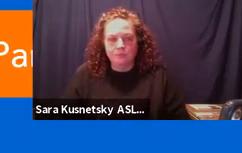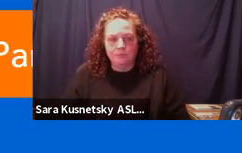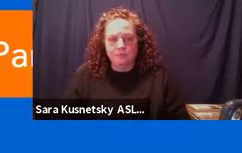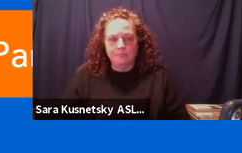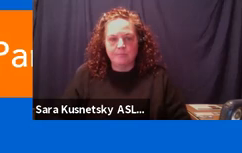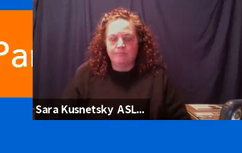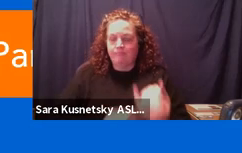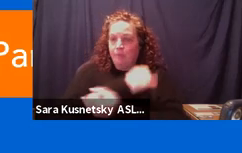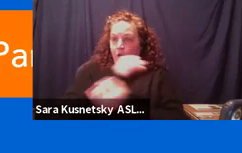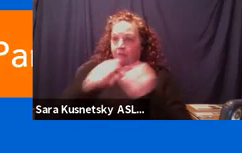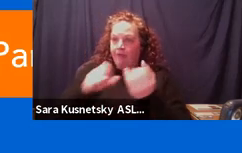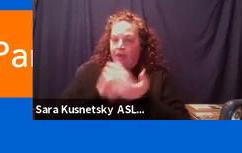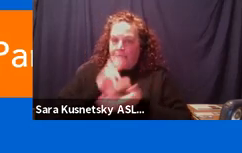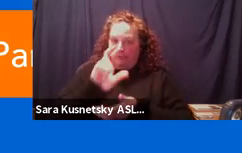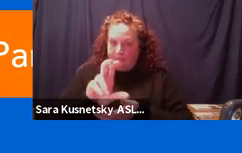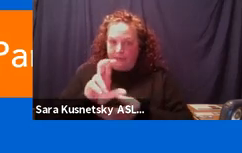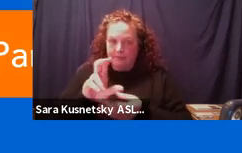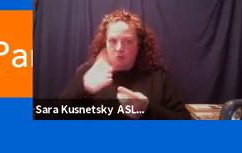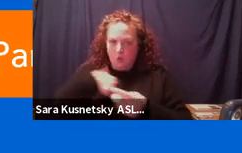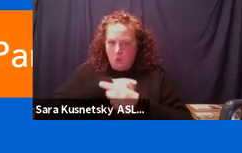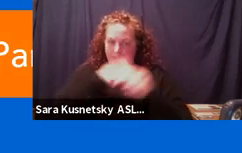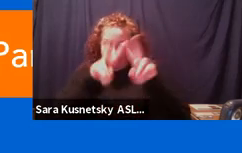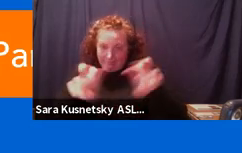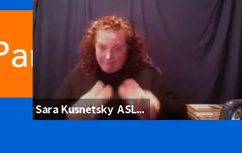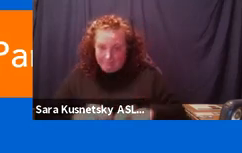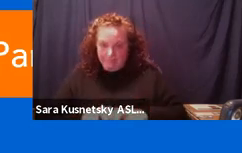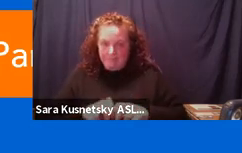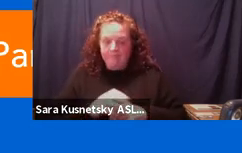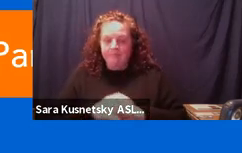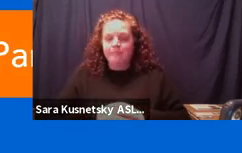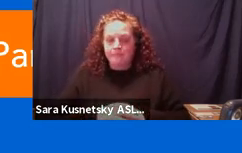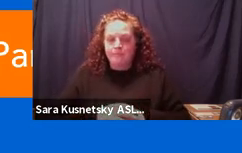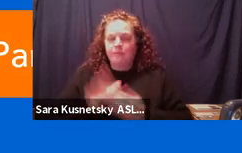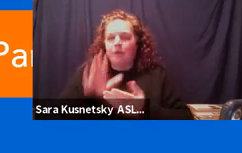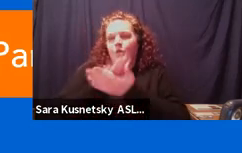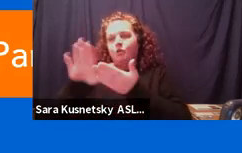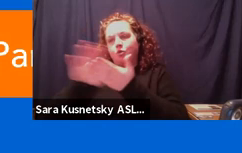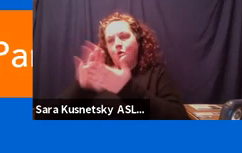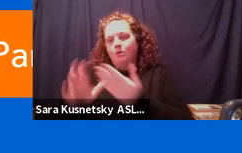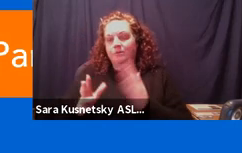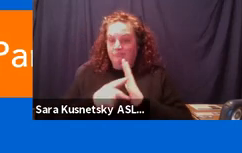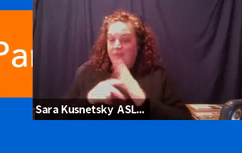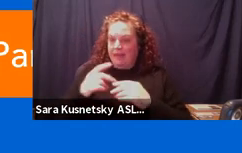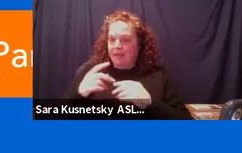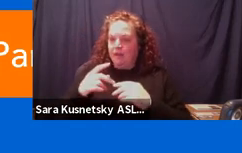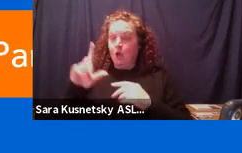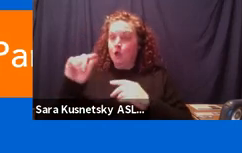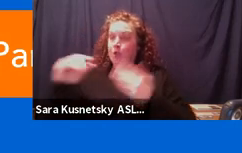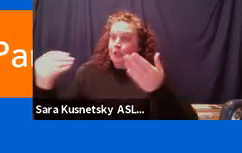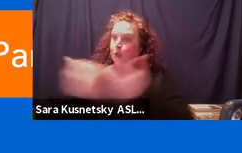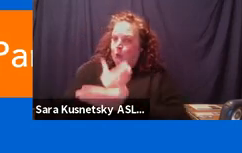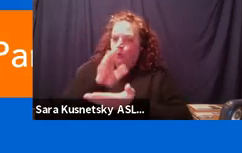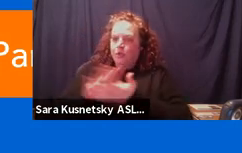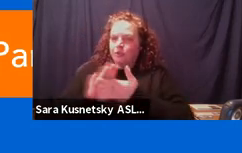And our final investment that we did an equity analysis on is custodians, adding 20 new custodians, including